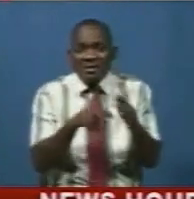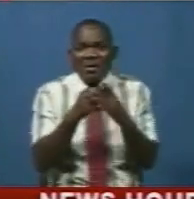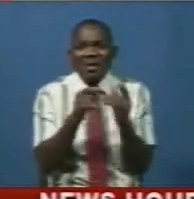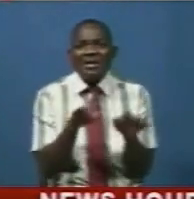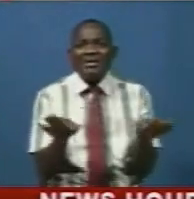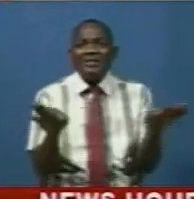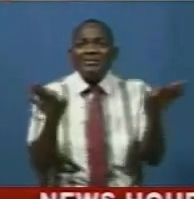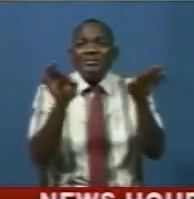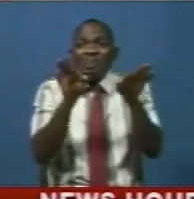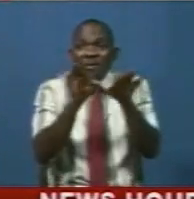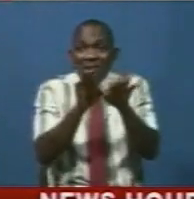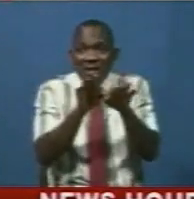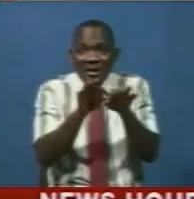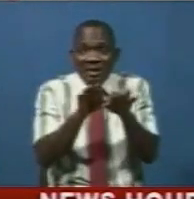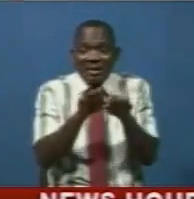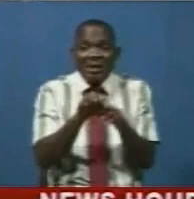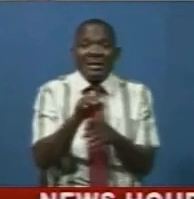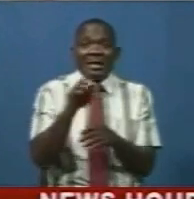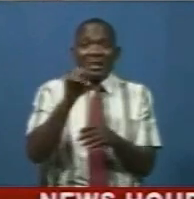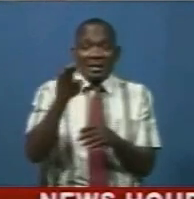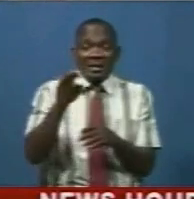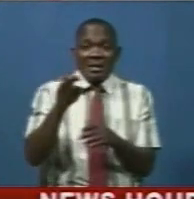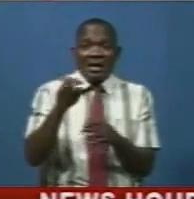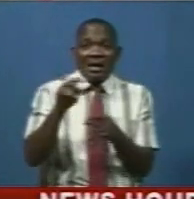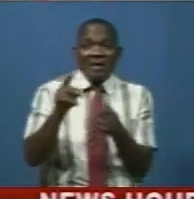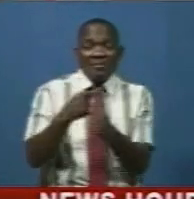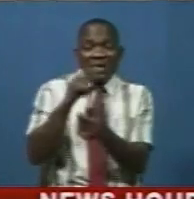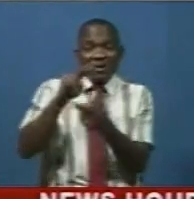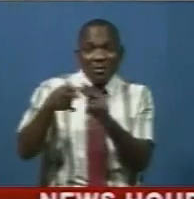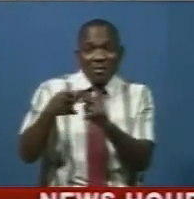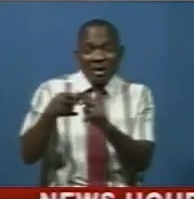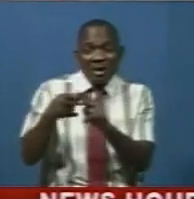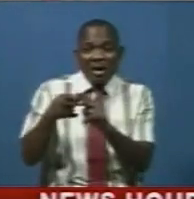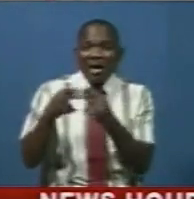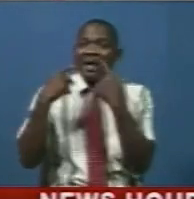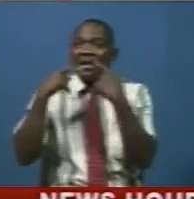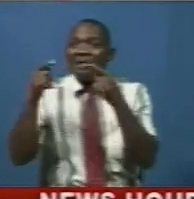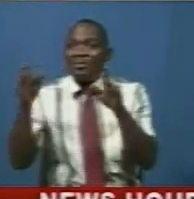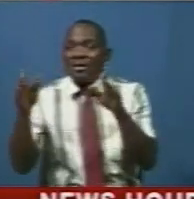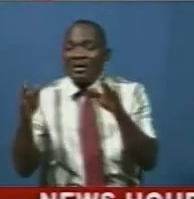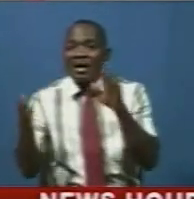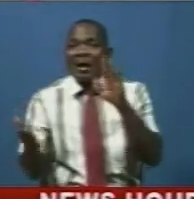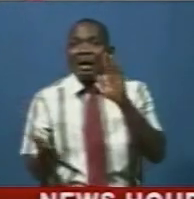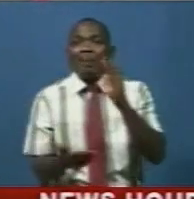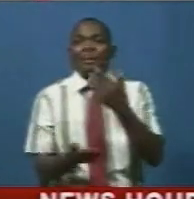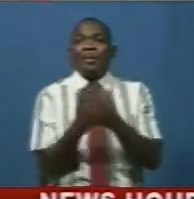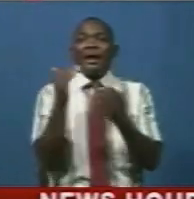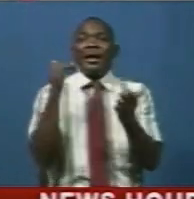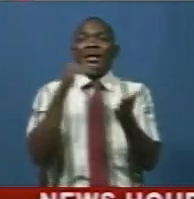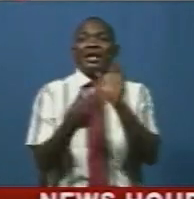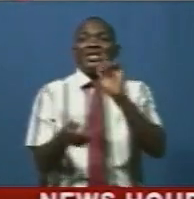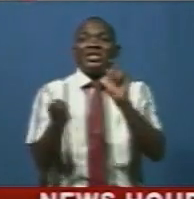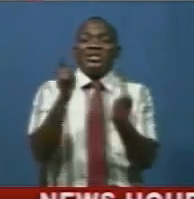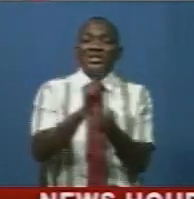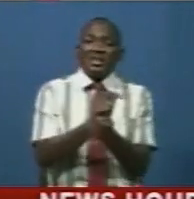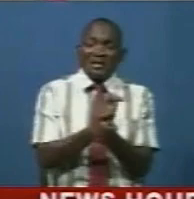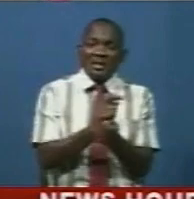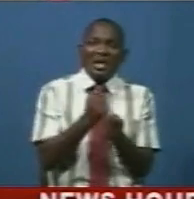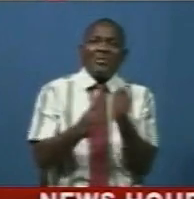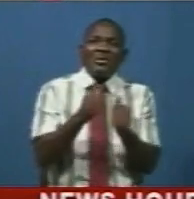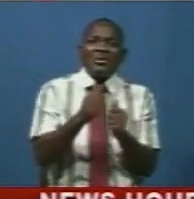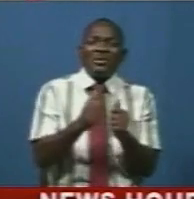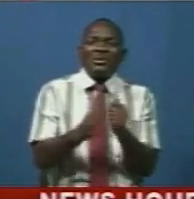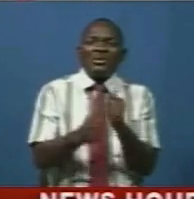was either the initial declaration or the follow-up declaration? Which of the results should we